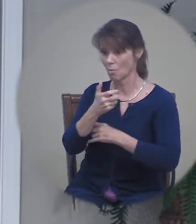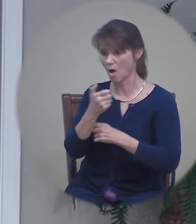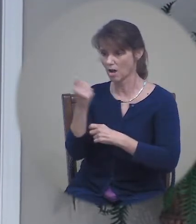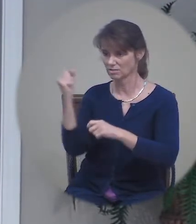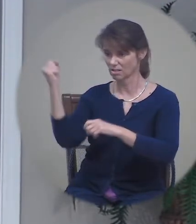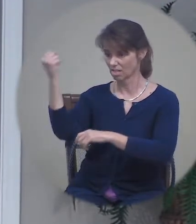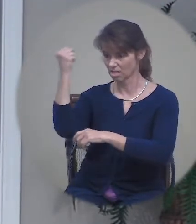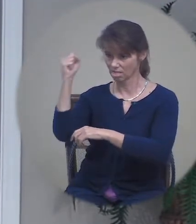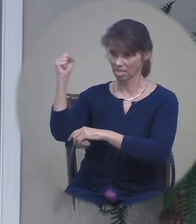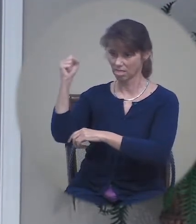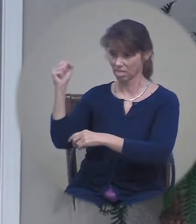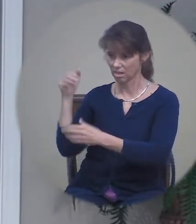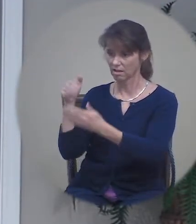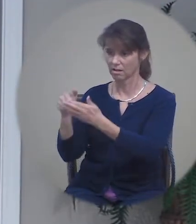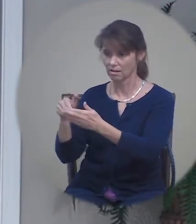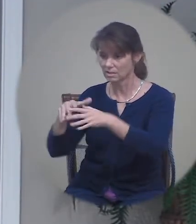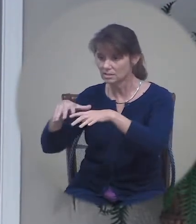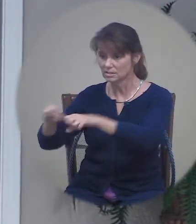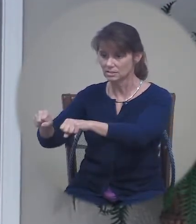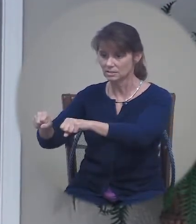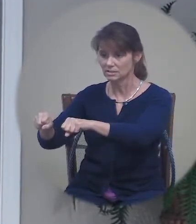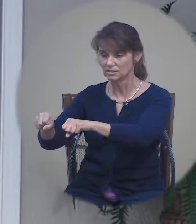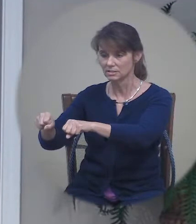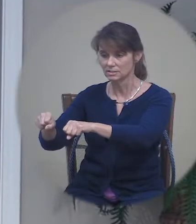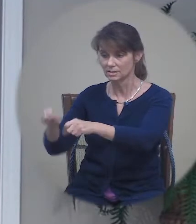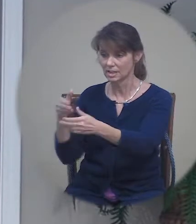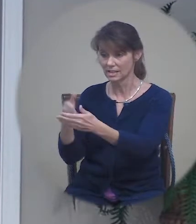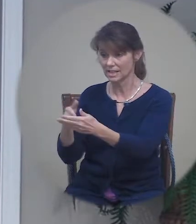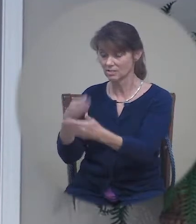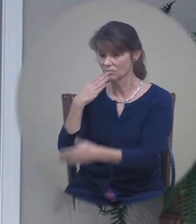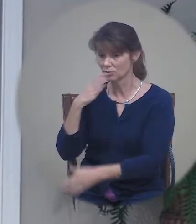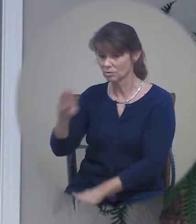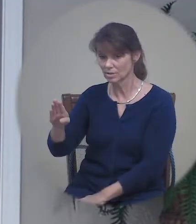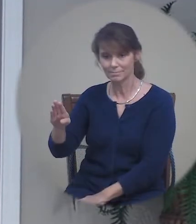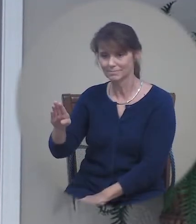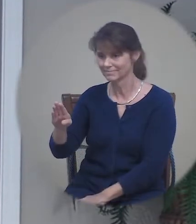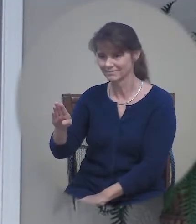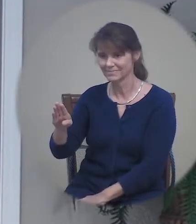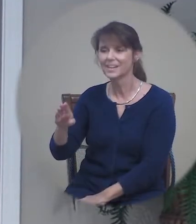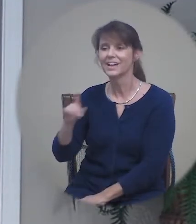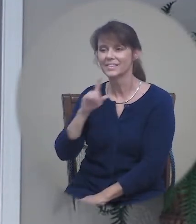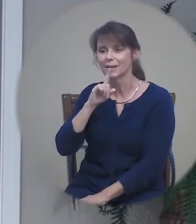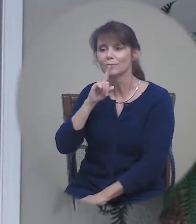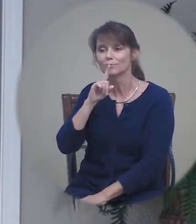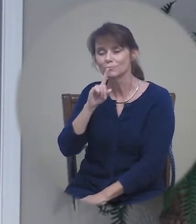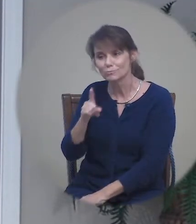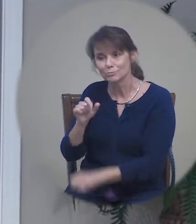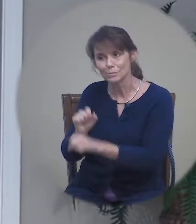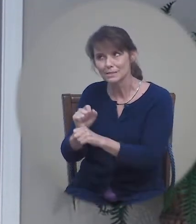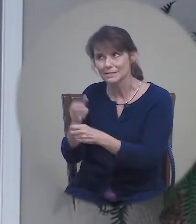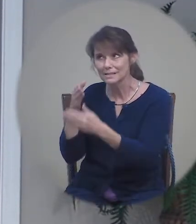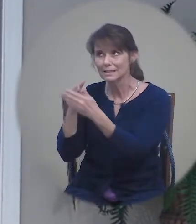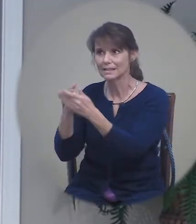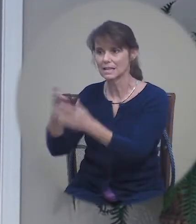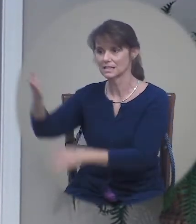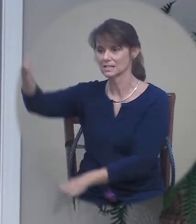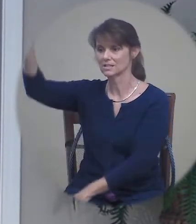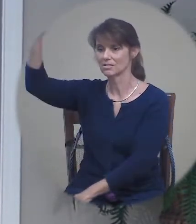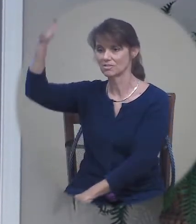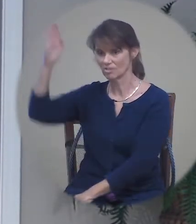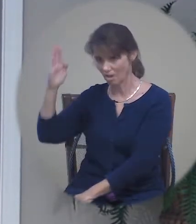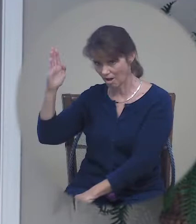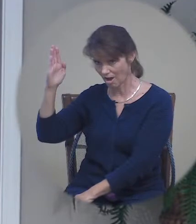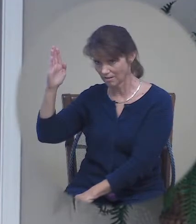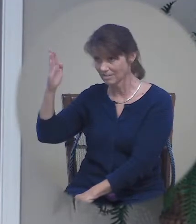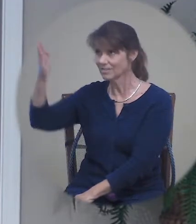up against? They weren't lifting themselves up against Jerusalem. They were lifting themselves up against Jerusalem's